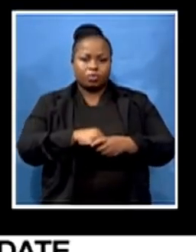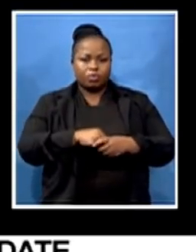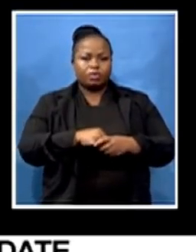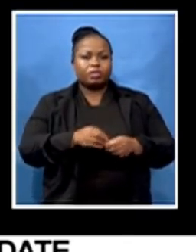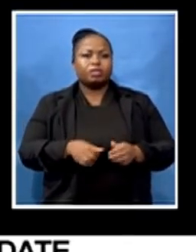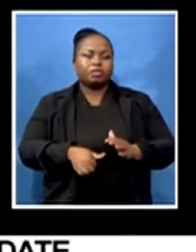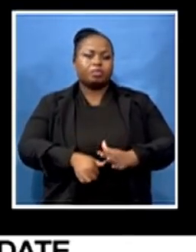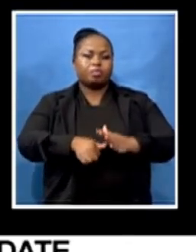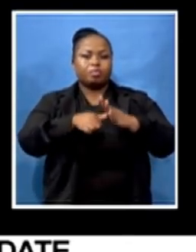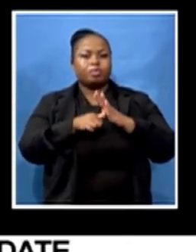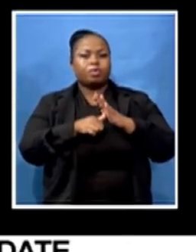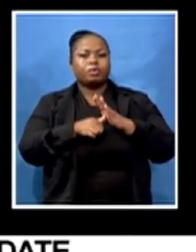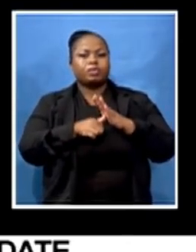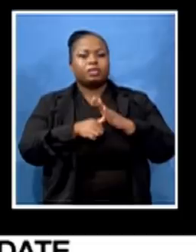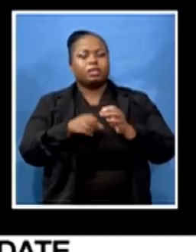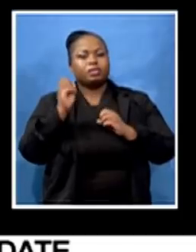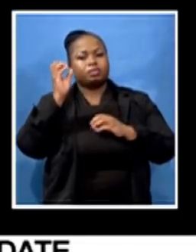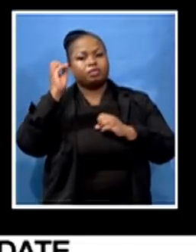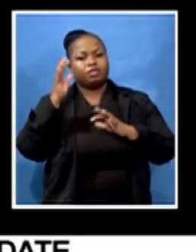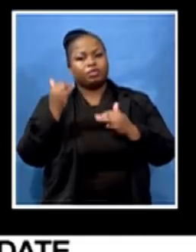briefing session. Thank you very much.